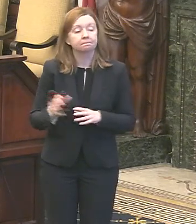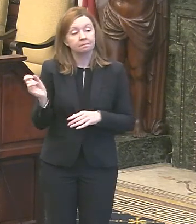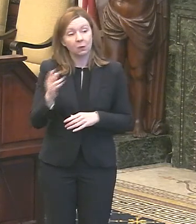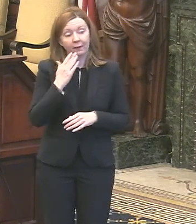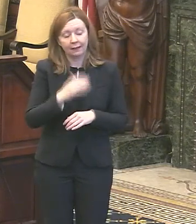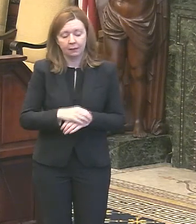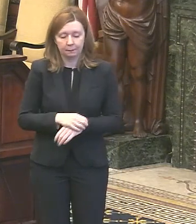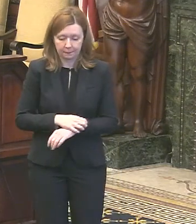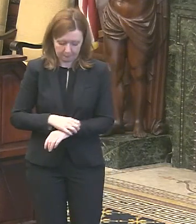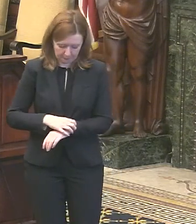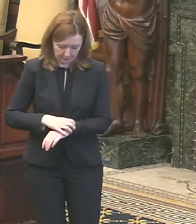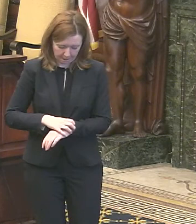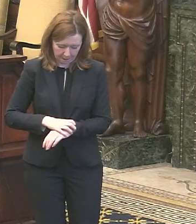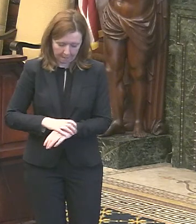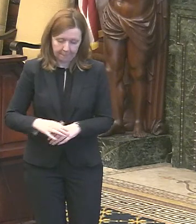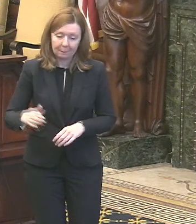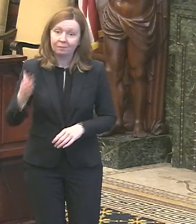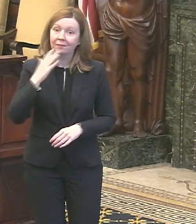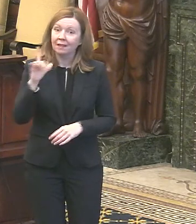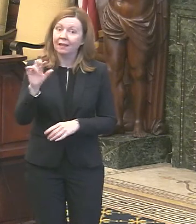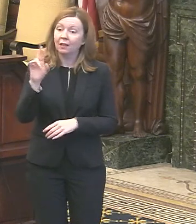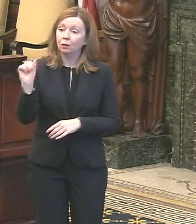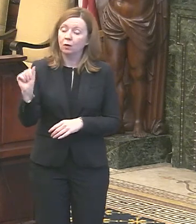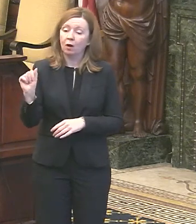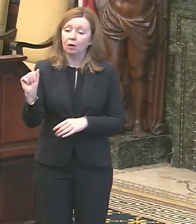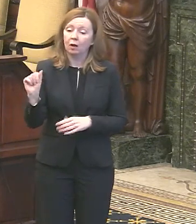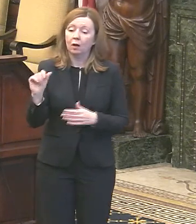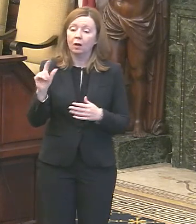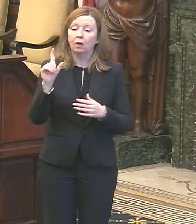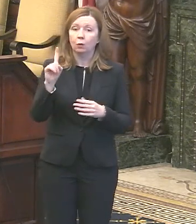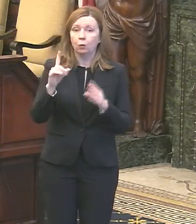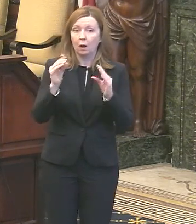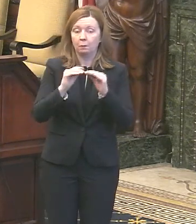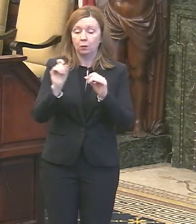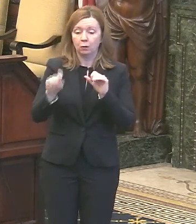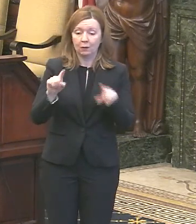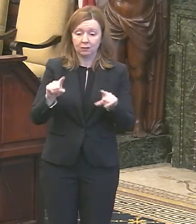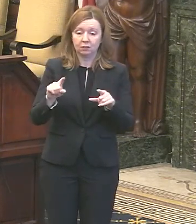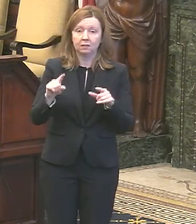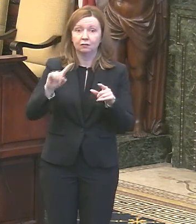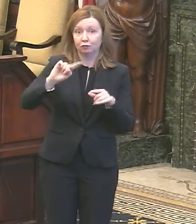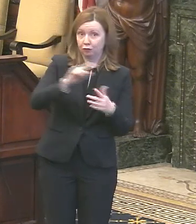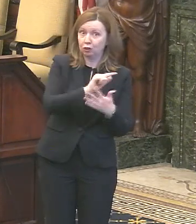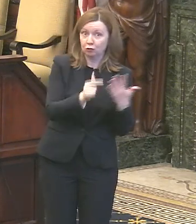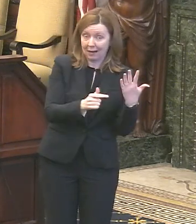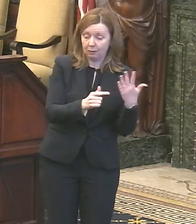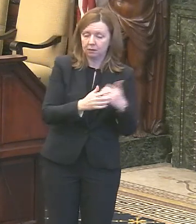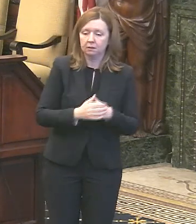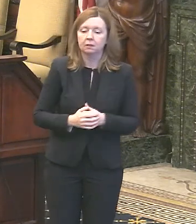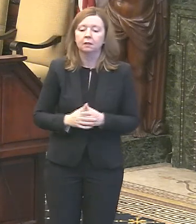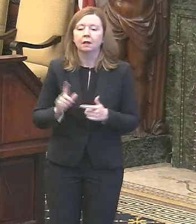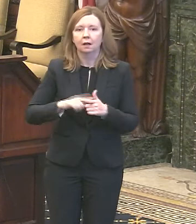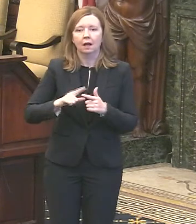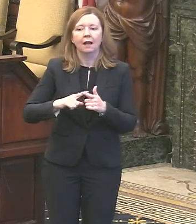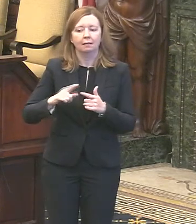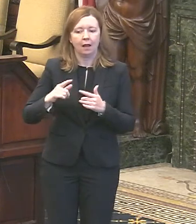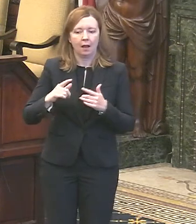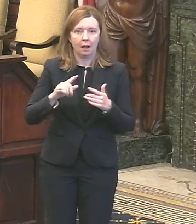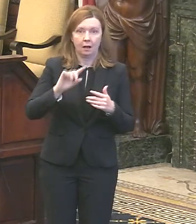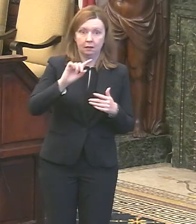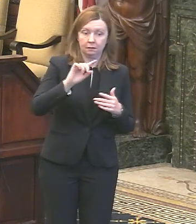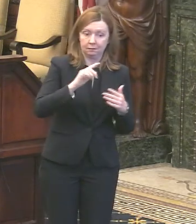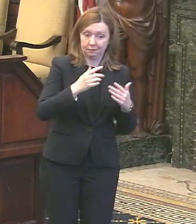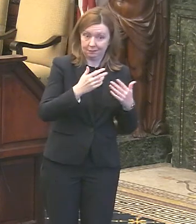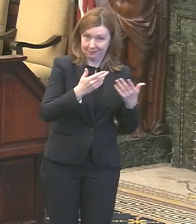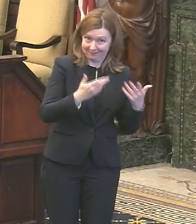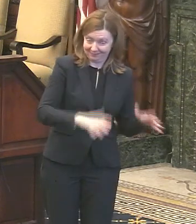you. Thank you, Laura. We have one additional question in this first round, and then after